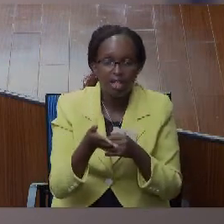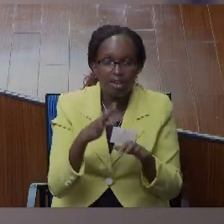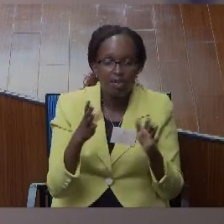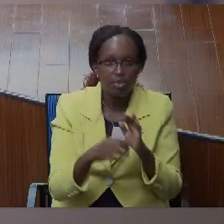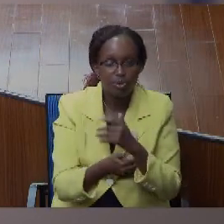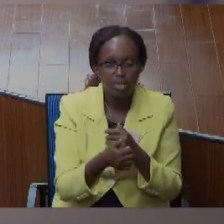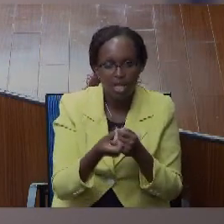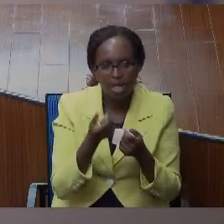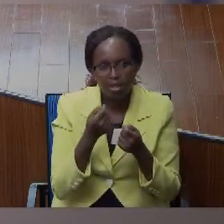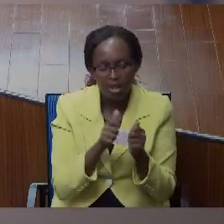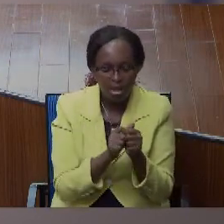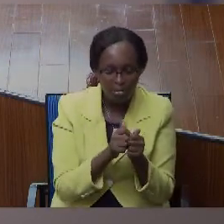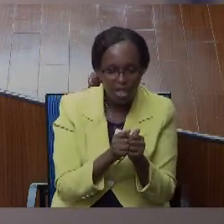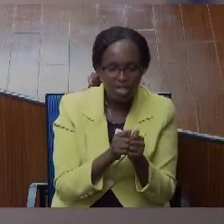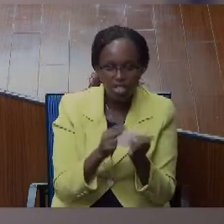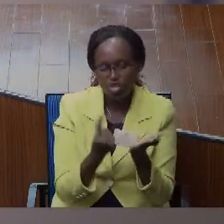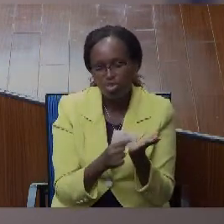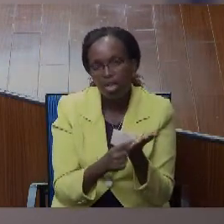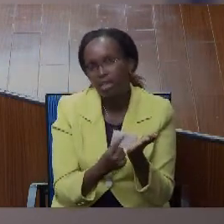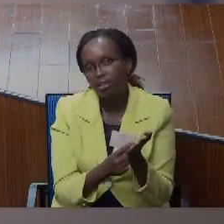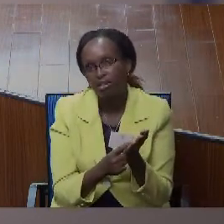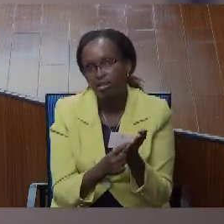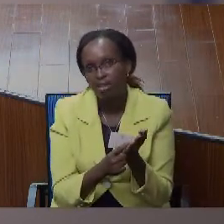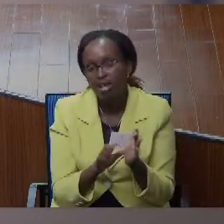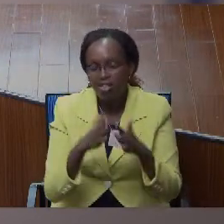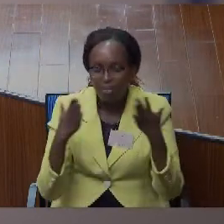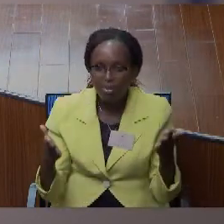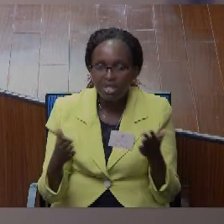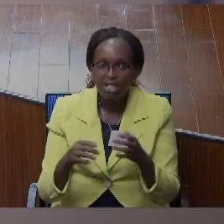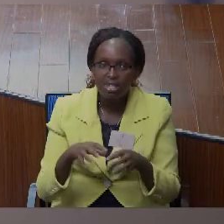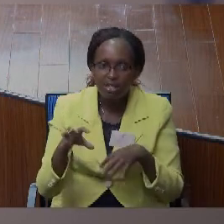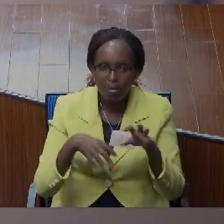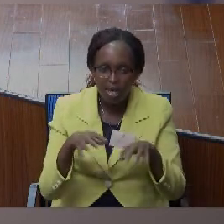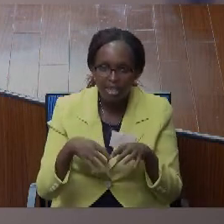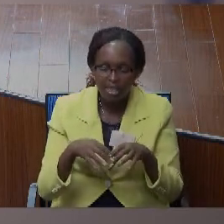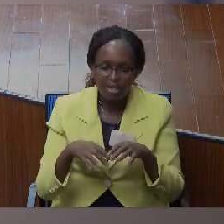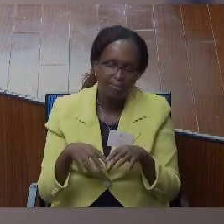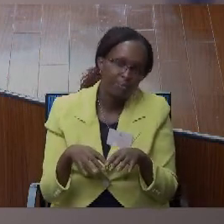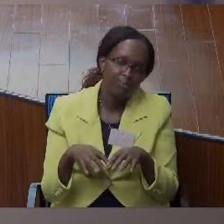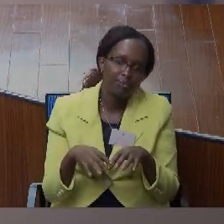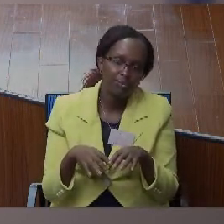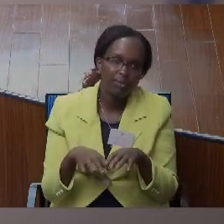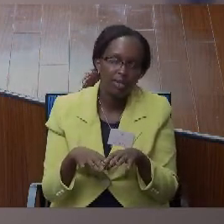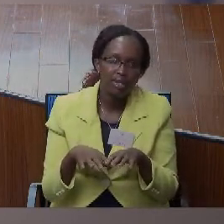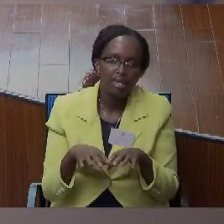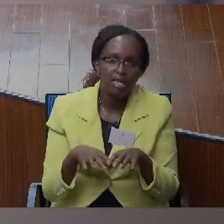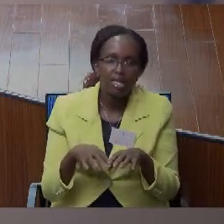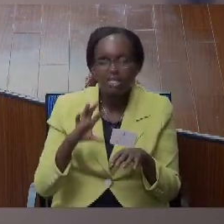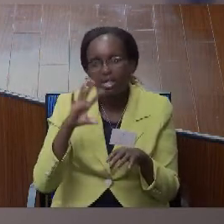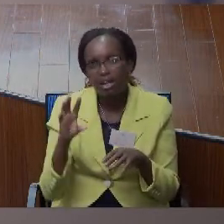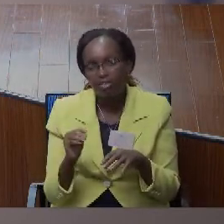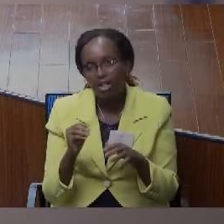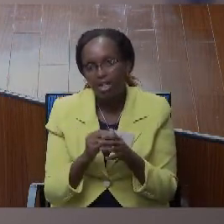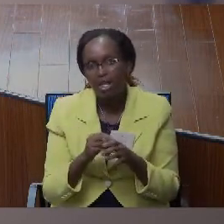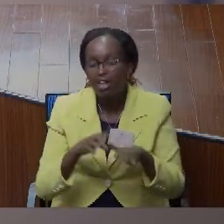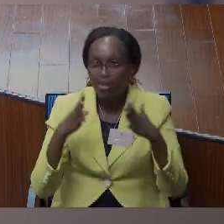The biggest market for African agriculture is in Africa. The biggest challenge to African agriculture is